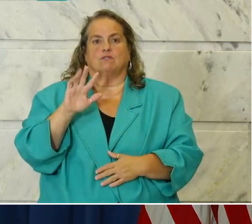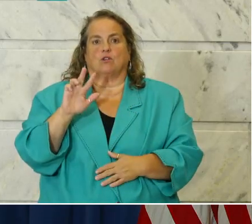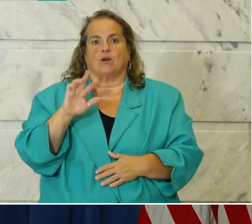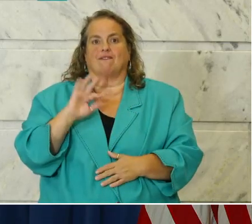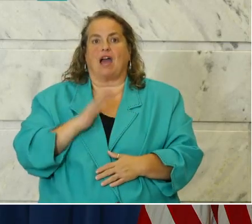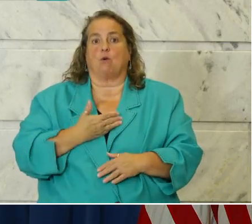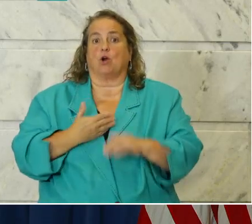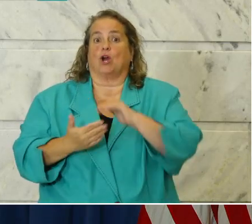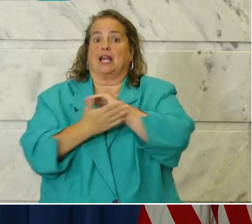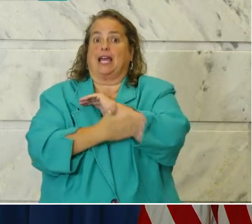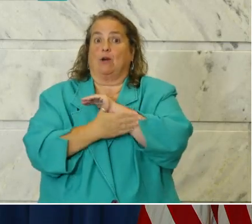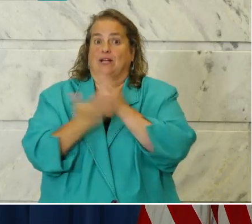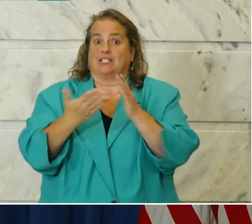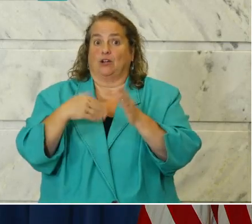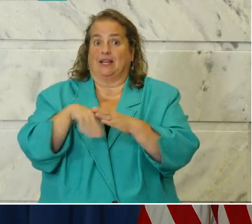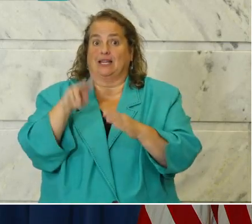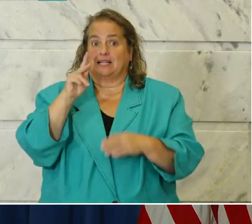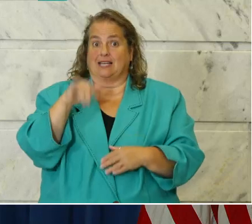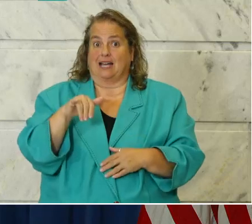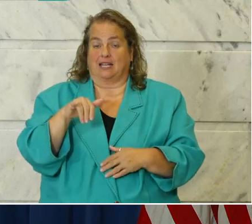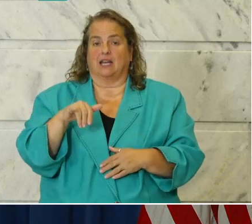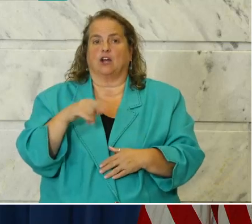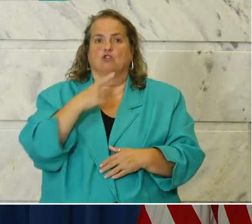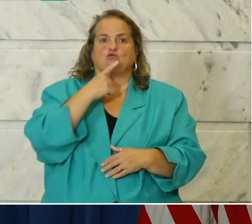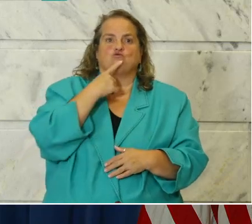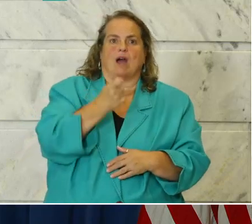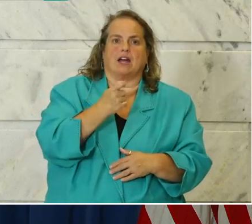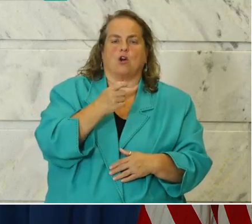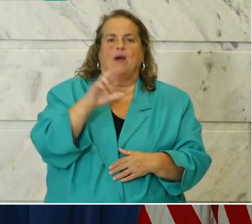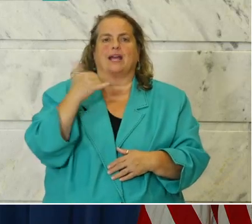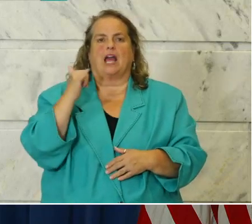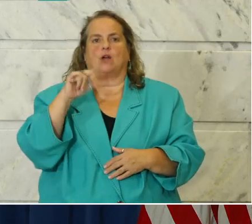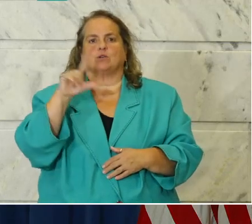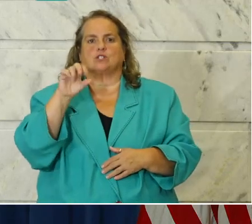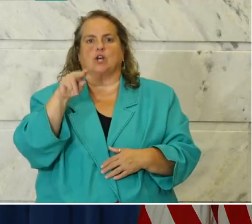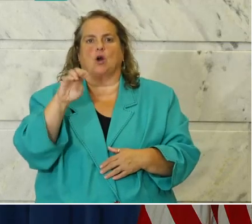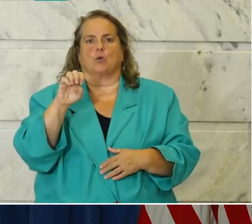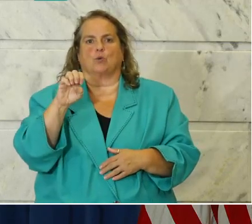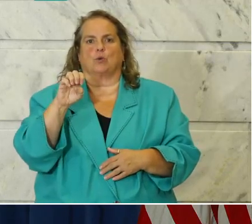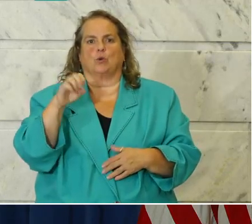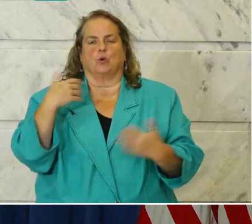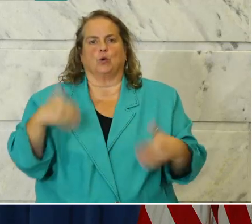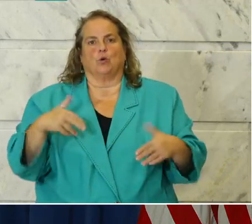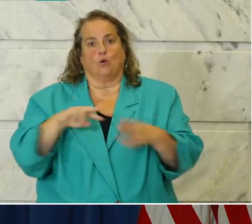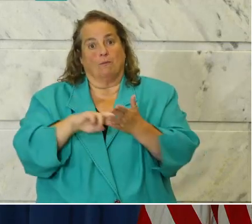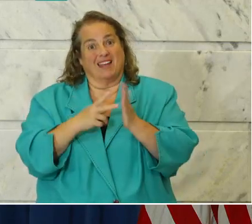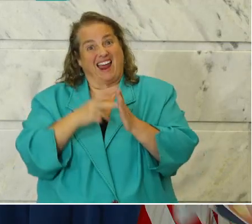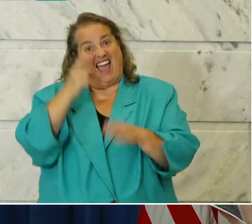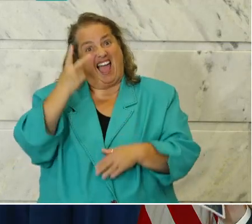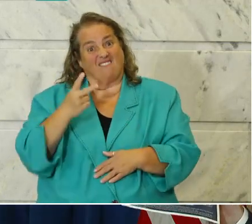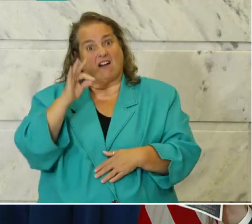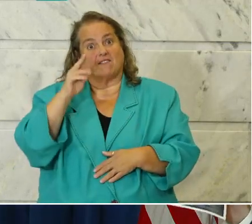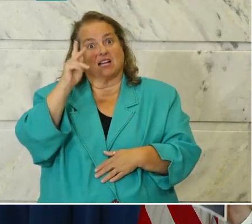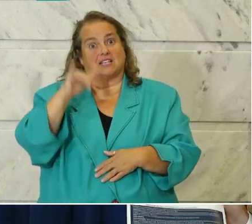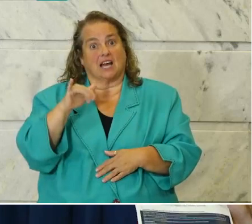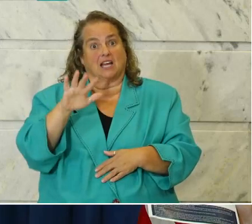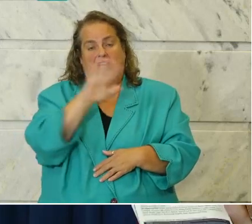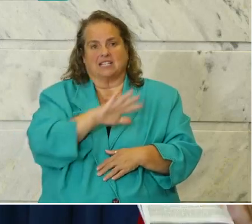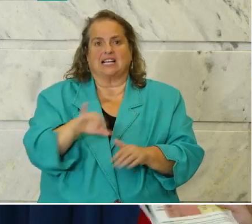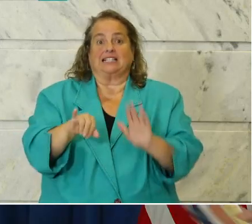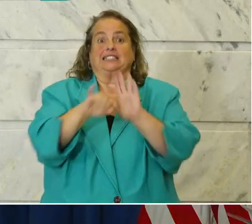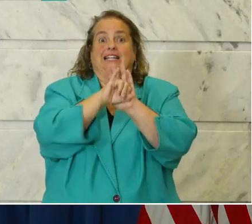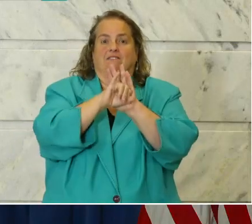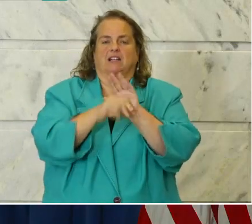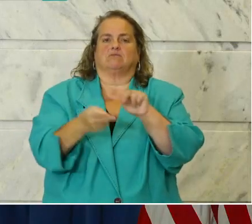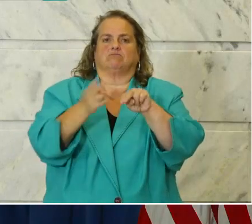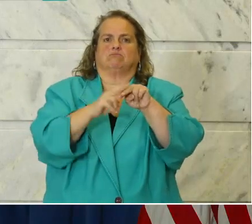counties either in the red or the yellow zone for the last week. That means nearly half of the counties in Kentucky are identified as